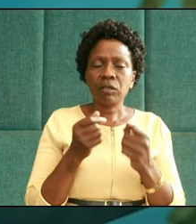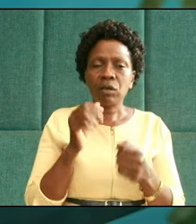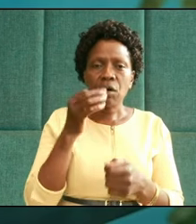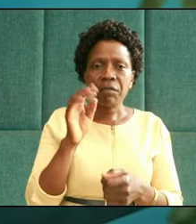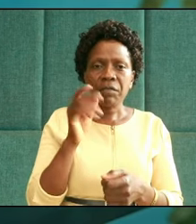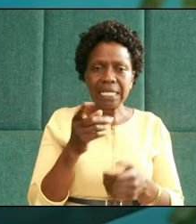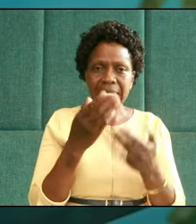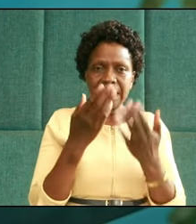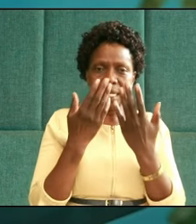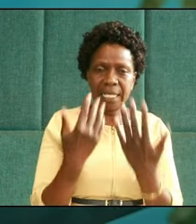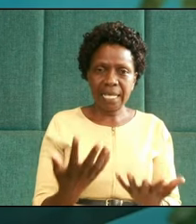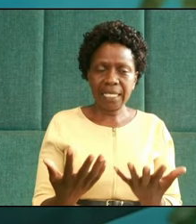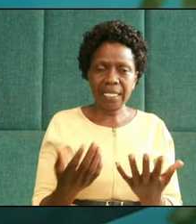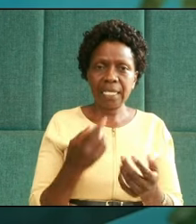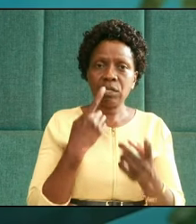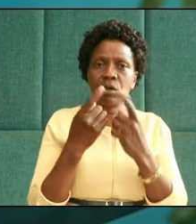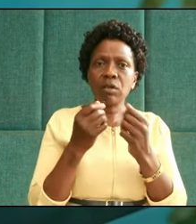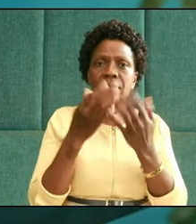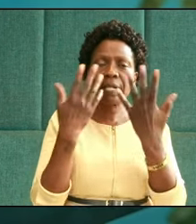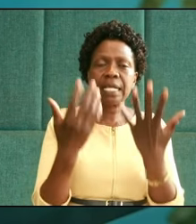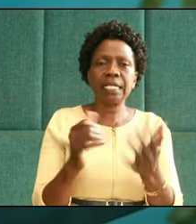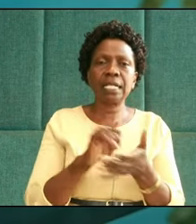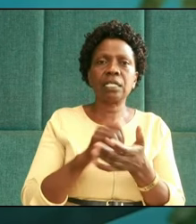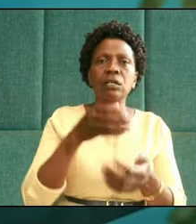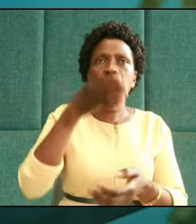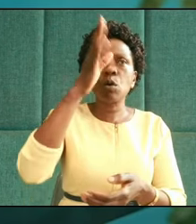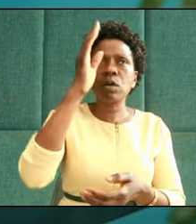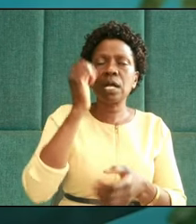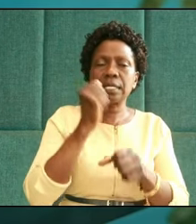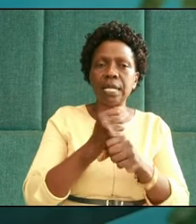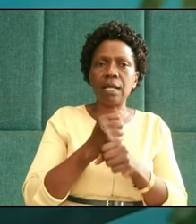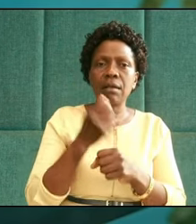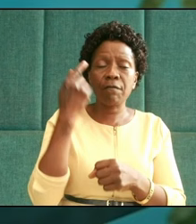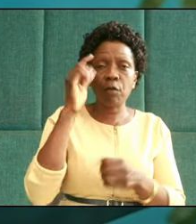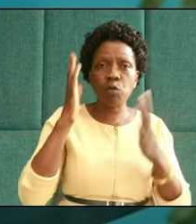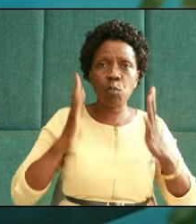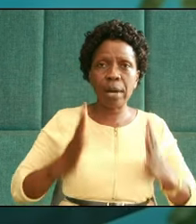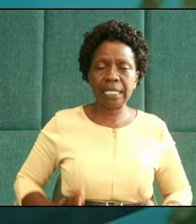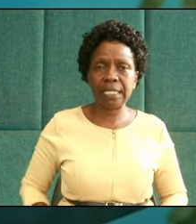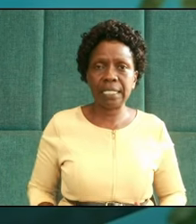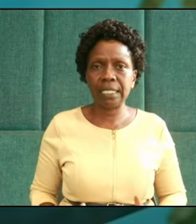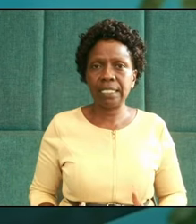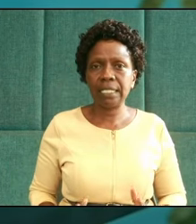things, he's talking of the things that God has done for humanity.